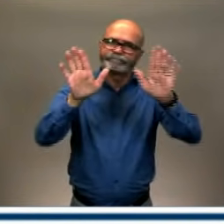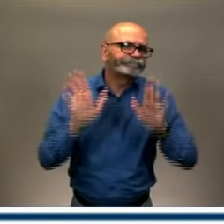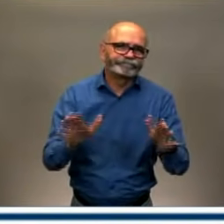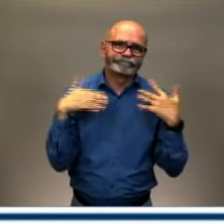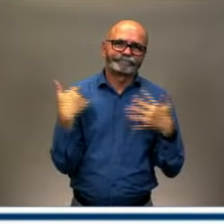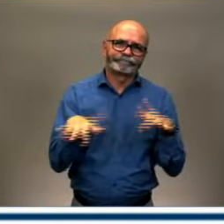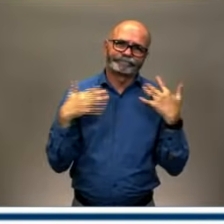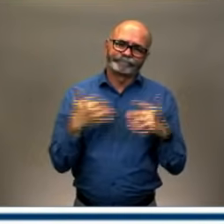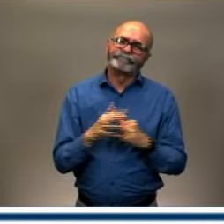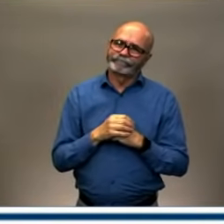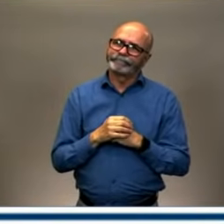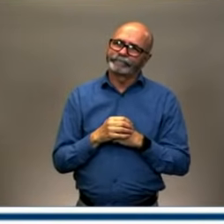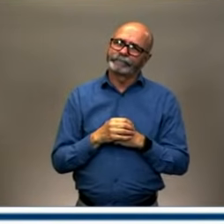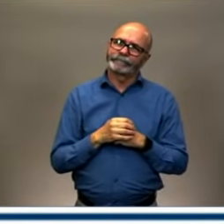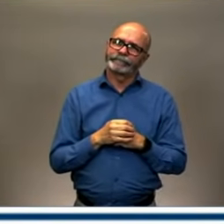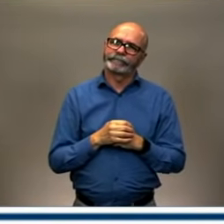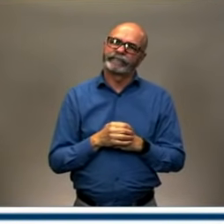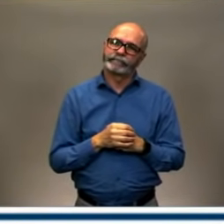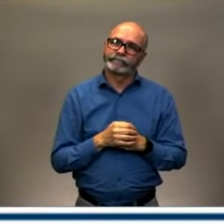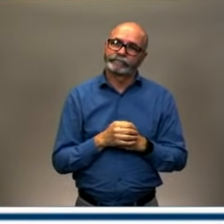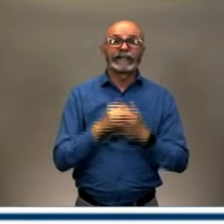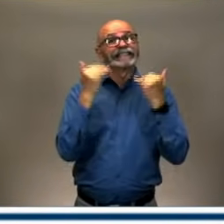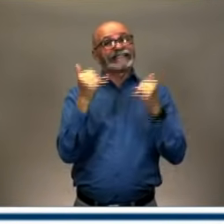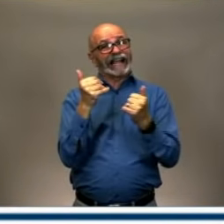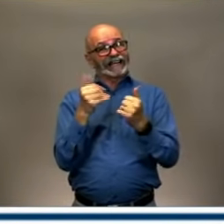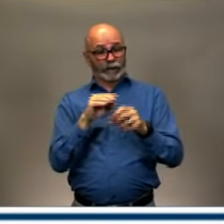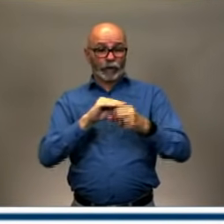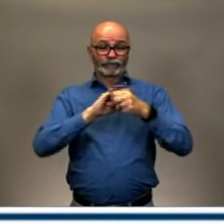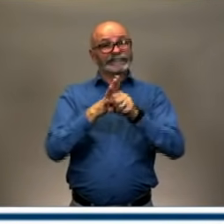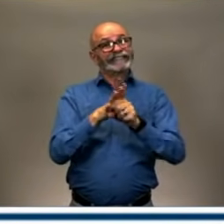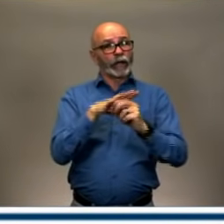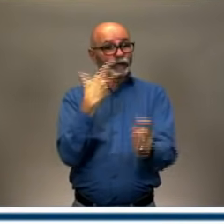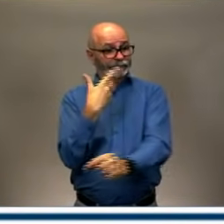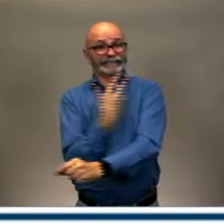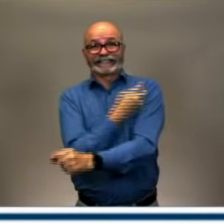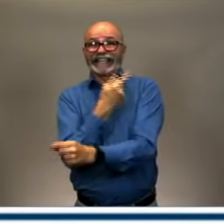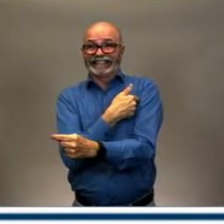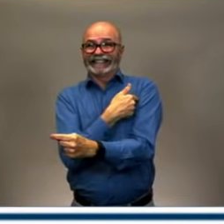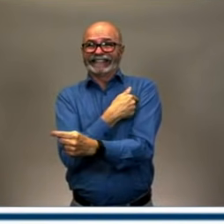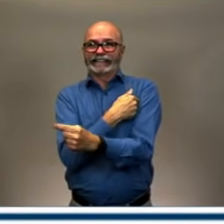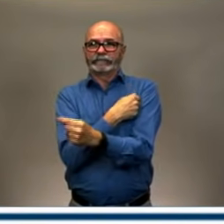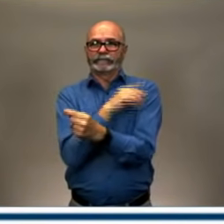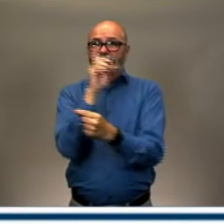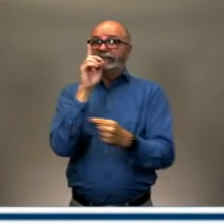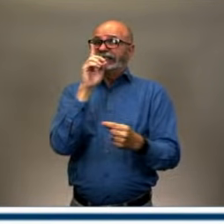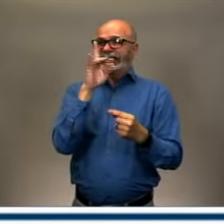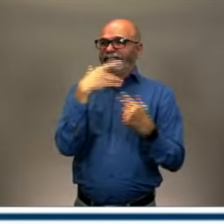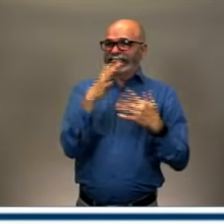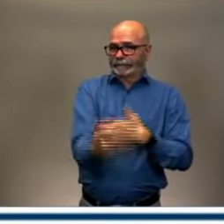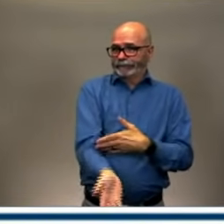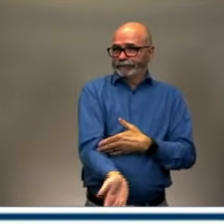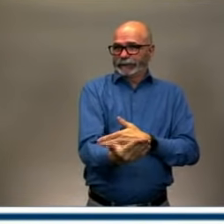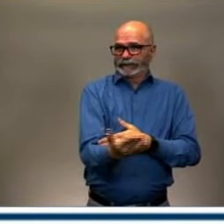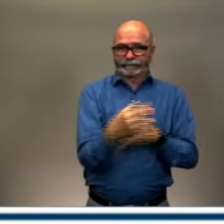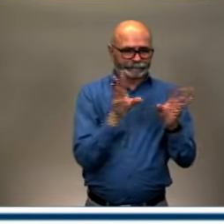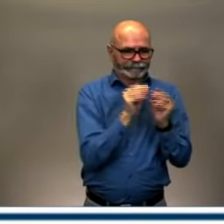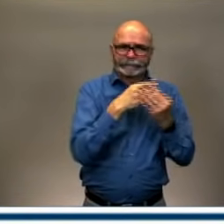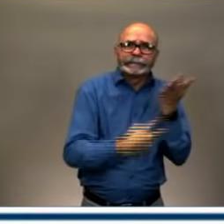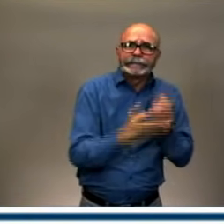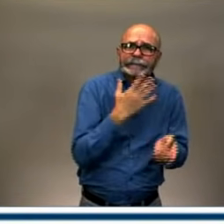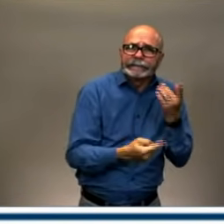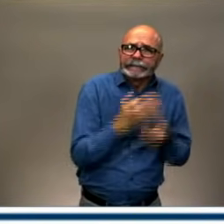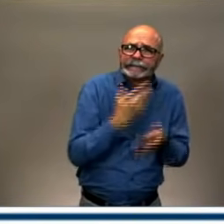update on our COVID vaccine rollout. There was a technical briefing earlier today, but I want to touch on some key